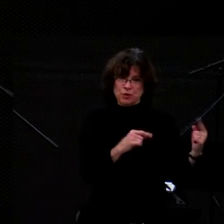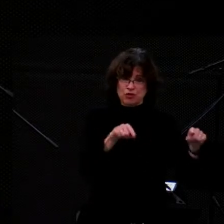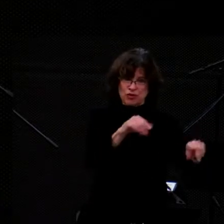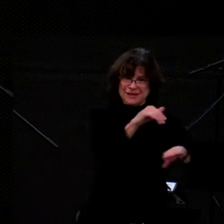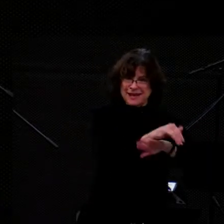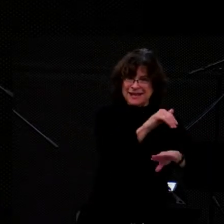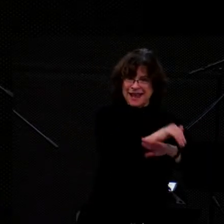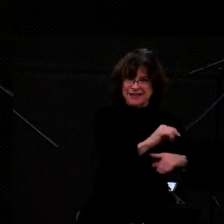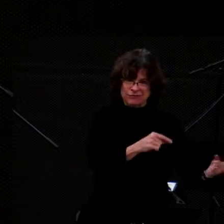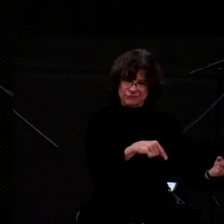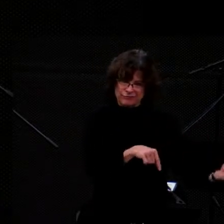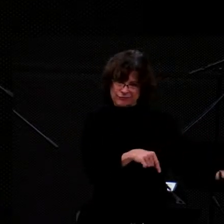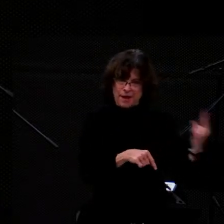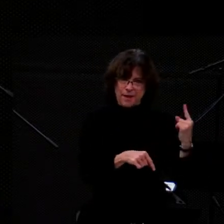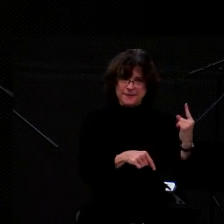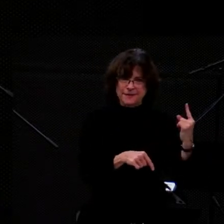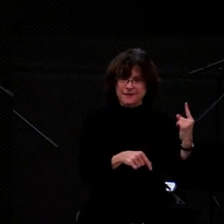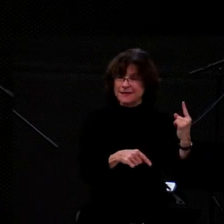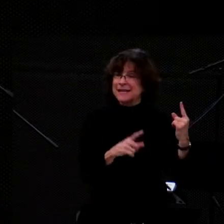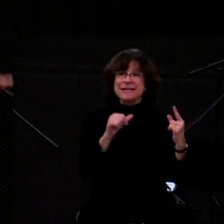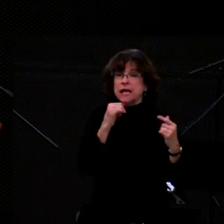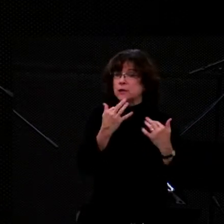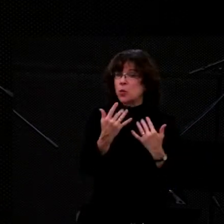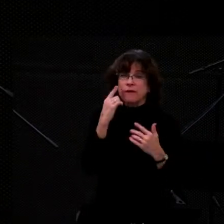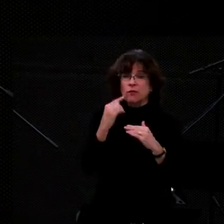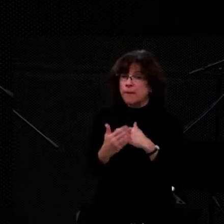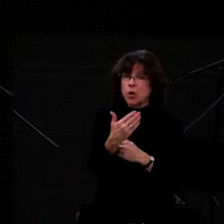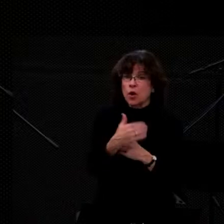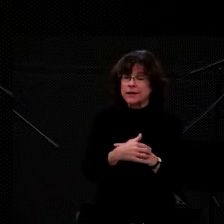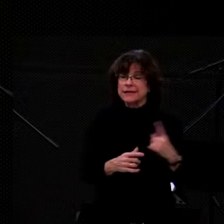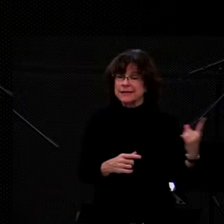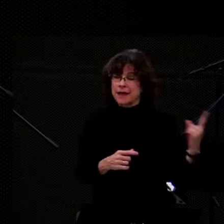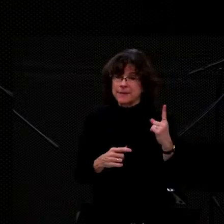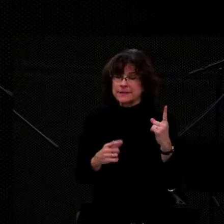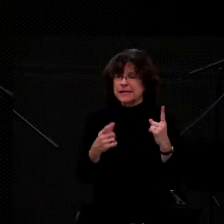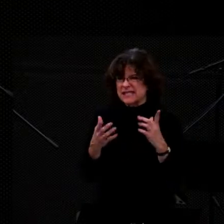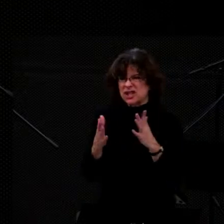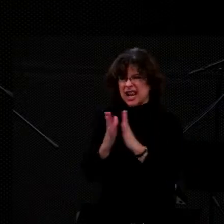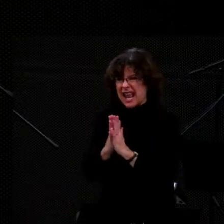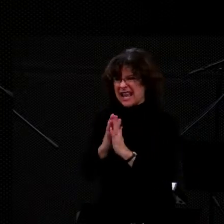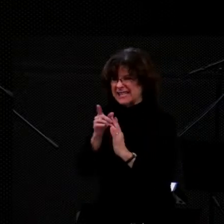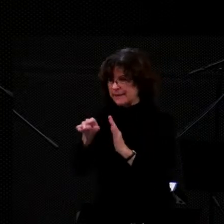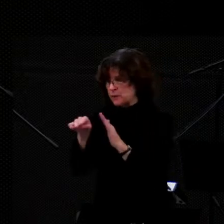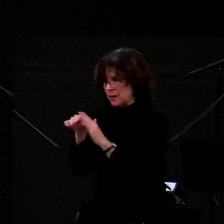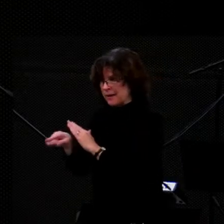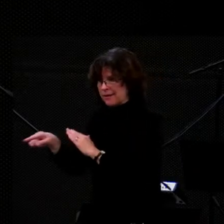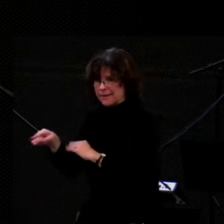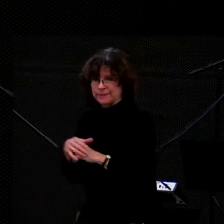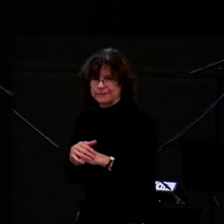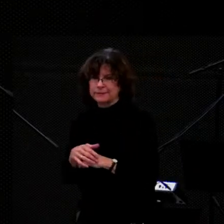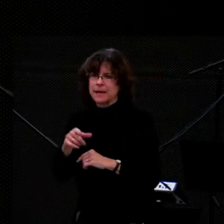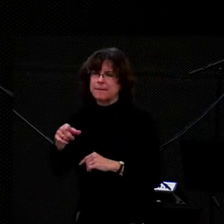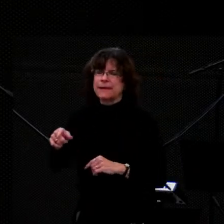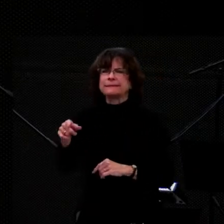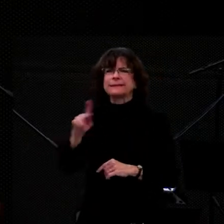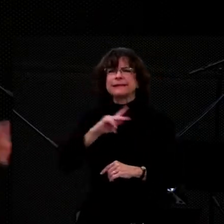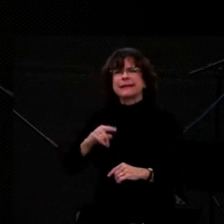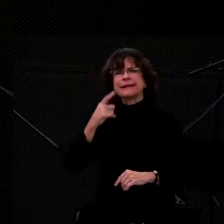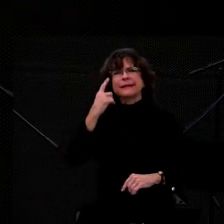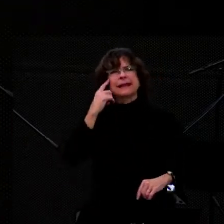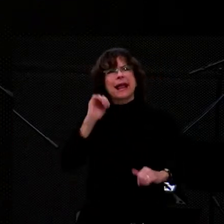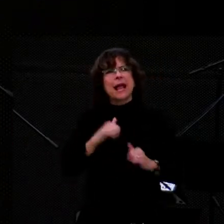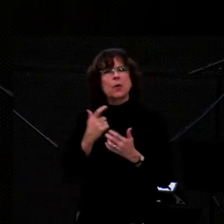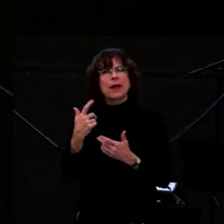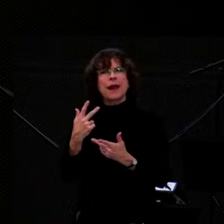Mordecai, that he might hang him on the gallows in the exact moment that King Ahasuerus is thinking, how can I honor this guy?